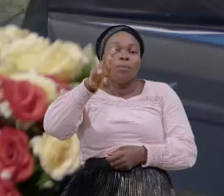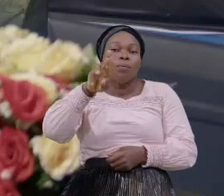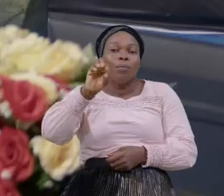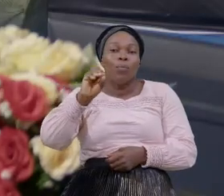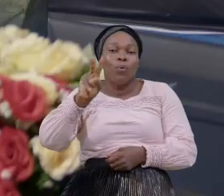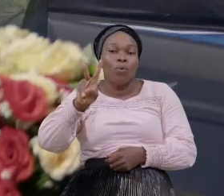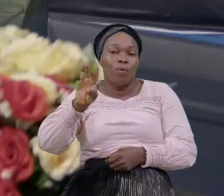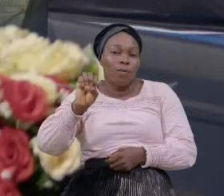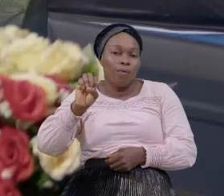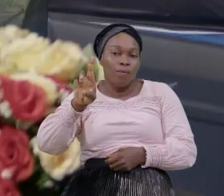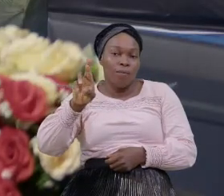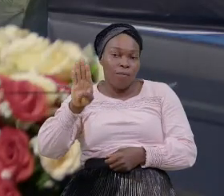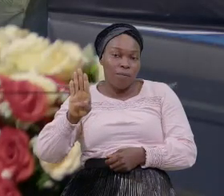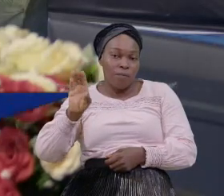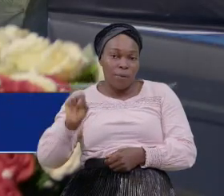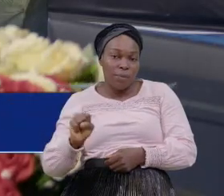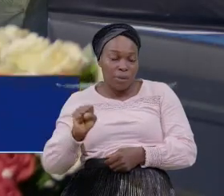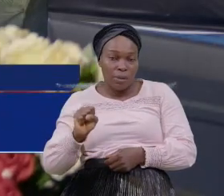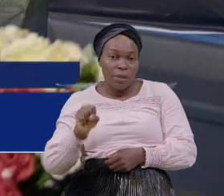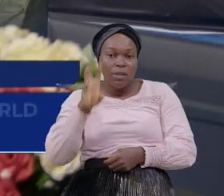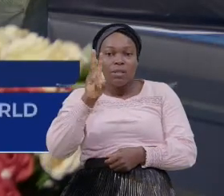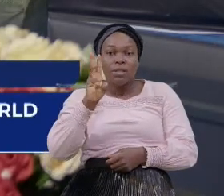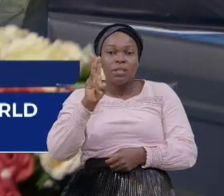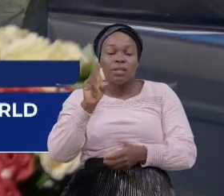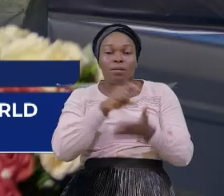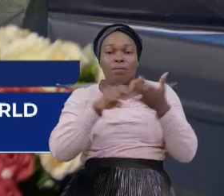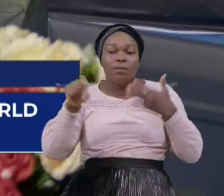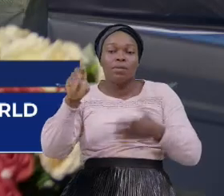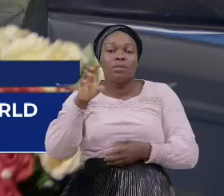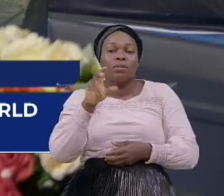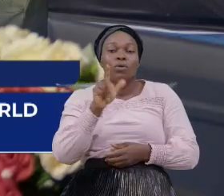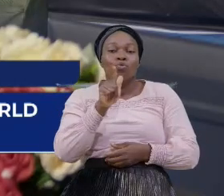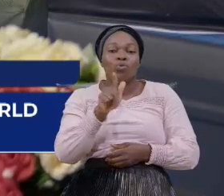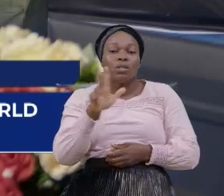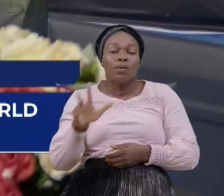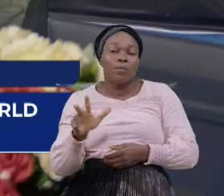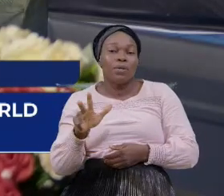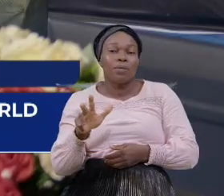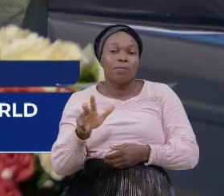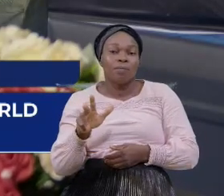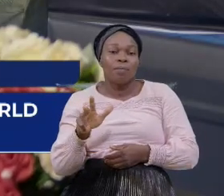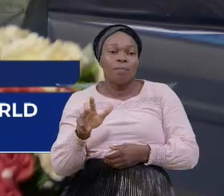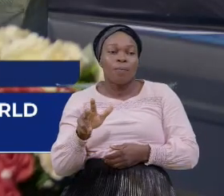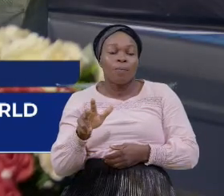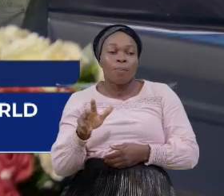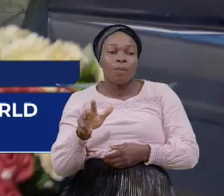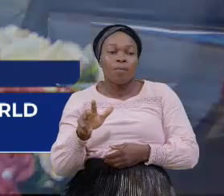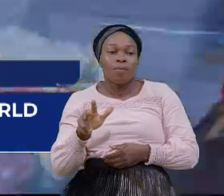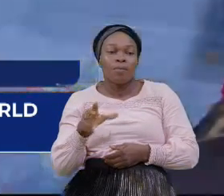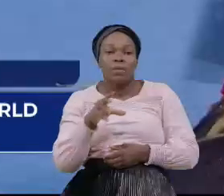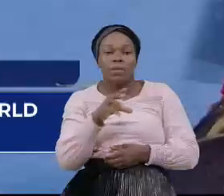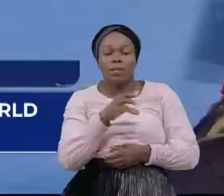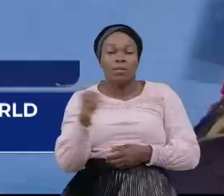16:23. The heart of the wise teacheth his mouth, and